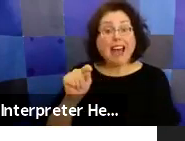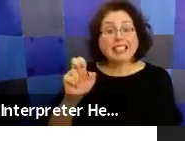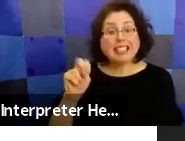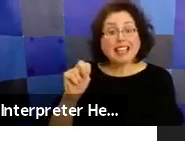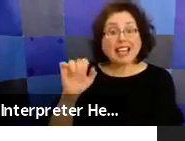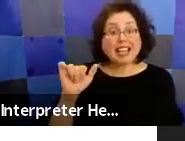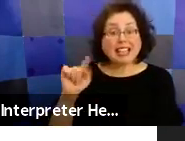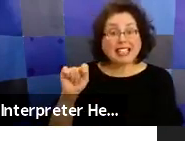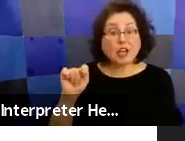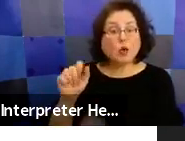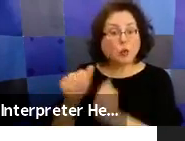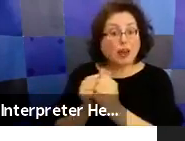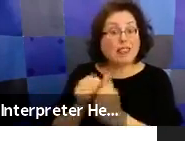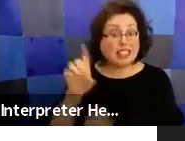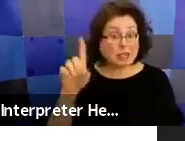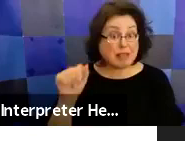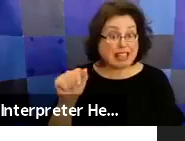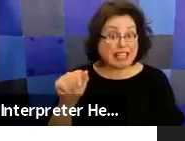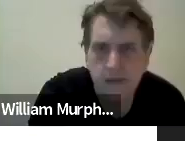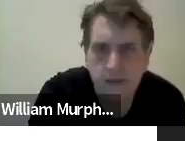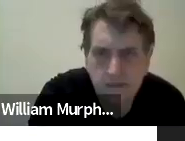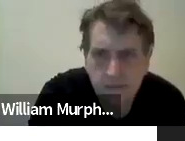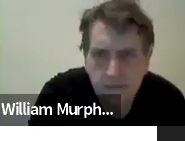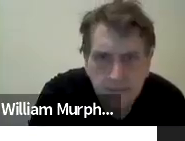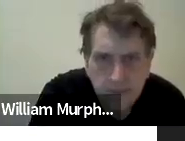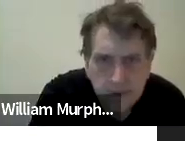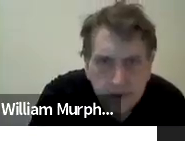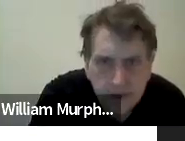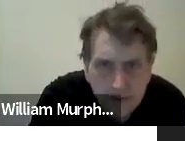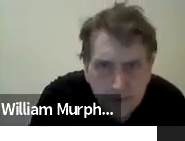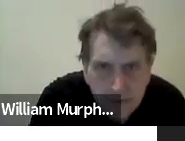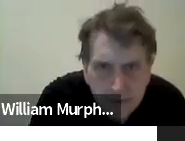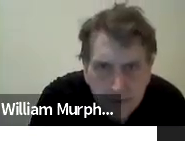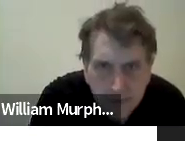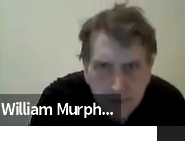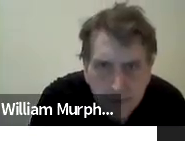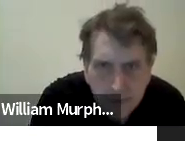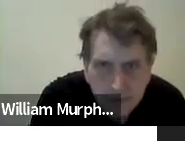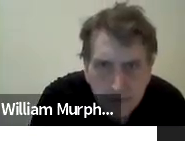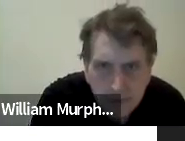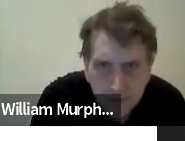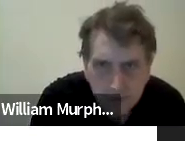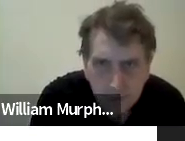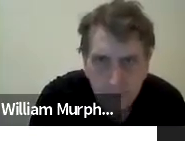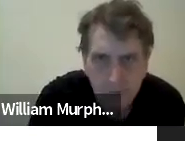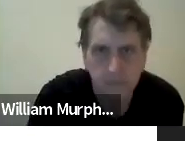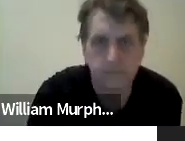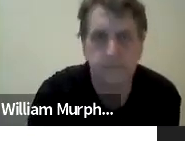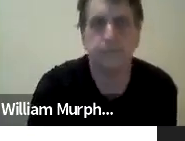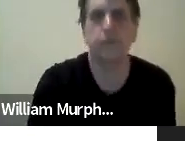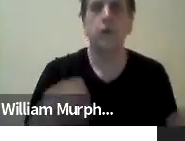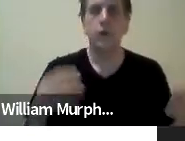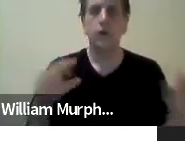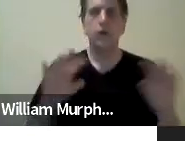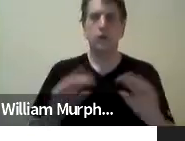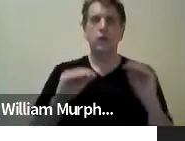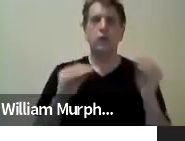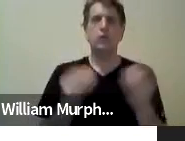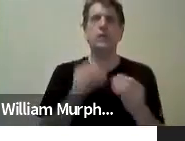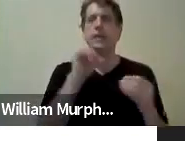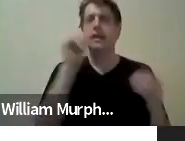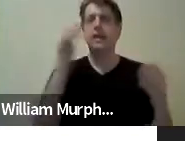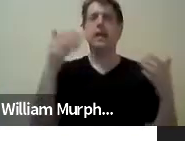disability was threatened with losing their in-home caregiver because the organization did not have a